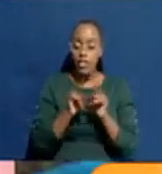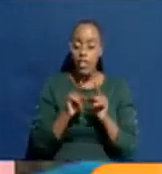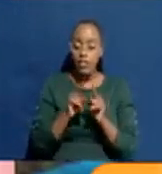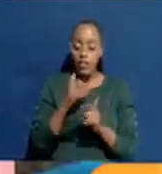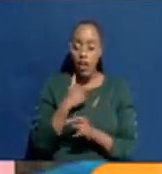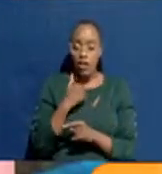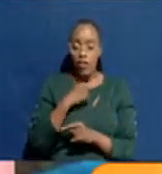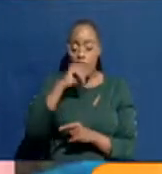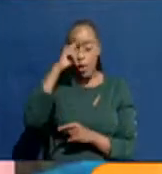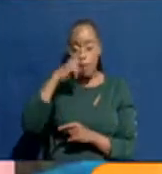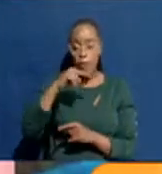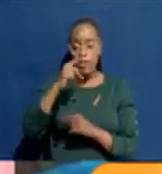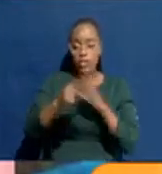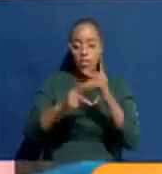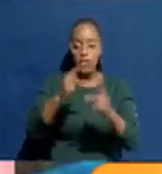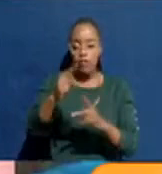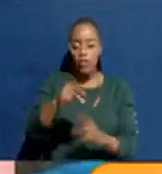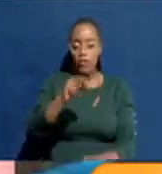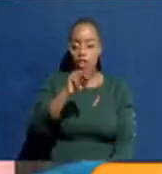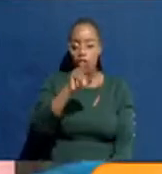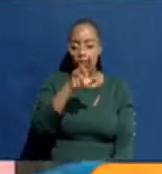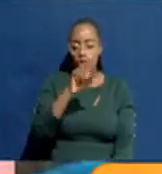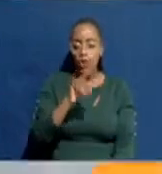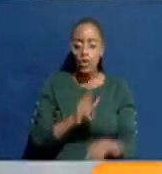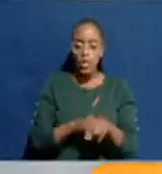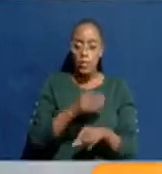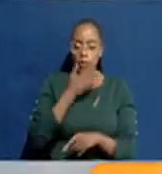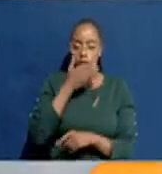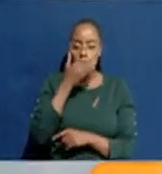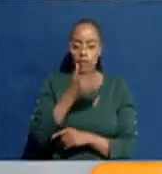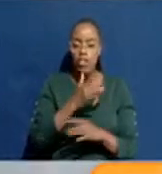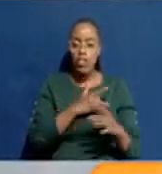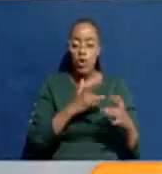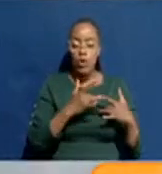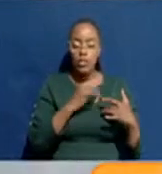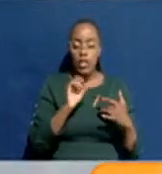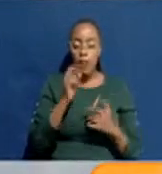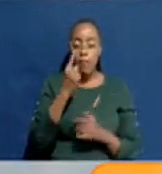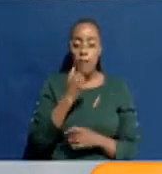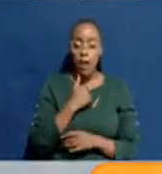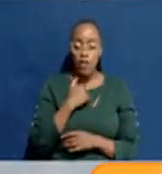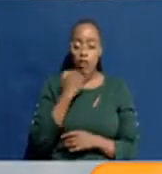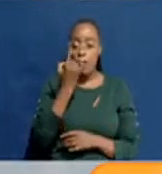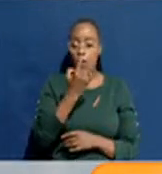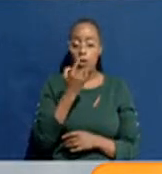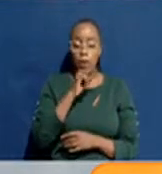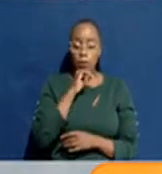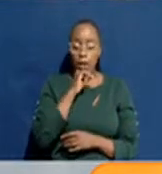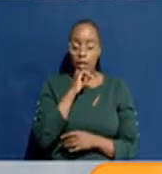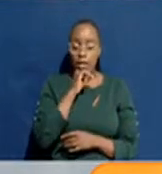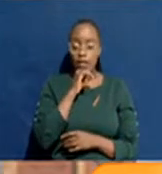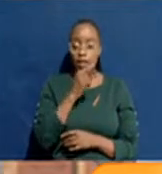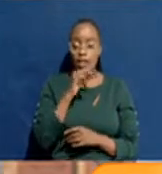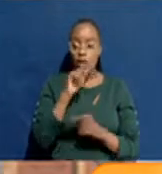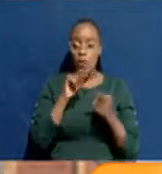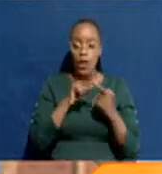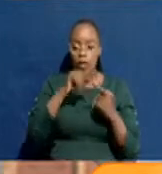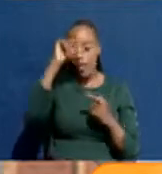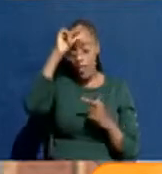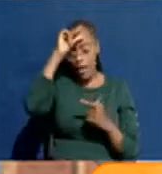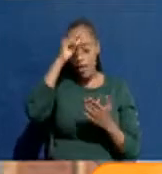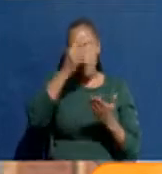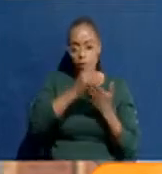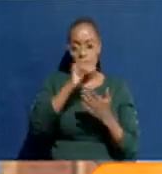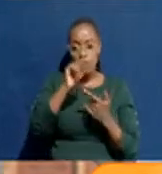the policy proposals. Honorable Nyoro, as you respond to the concerns raised here, I'm just wondering, at what point does the government stop? Because